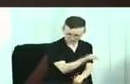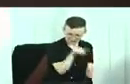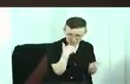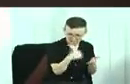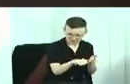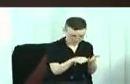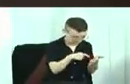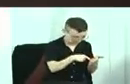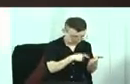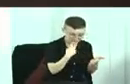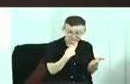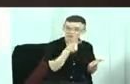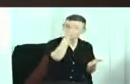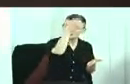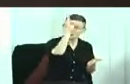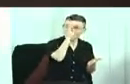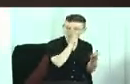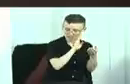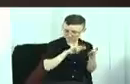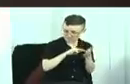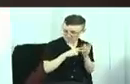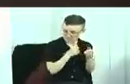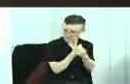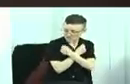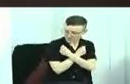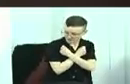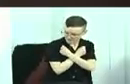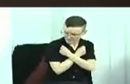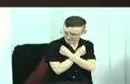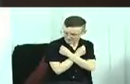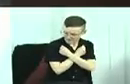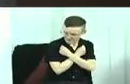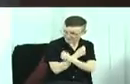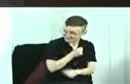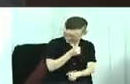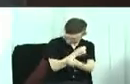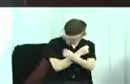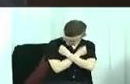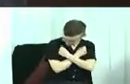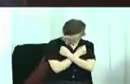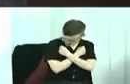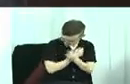is the God of love. Is that what the God of love would do?